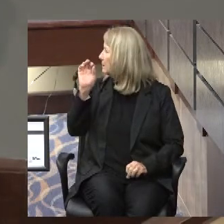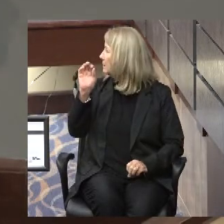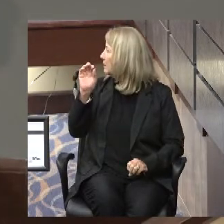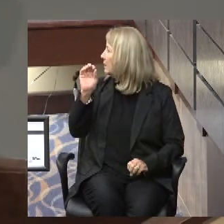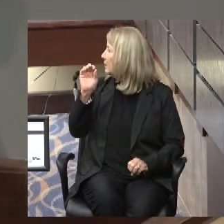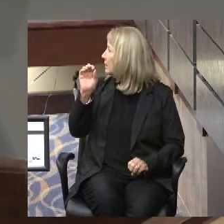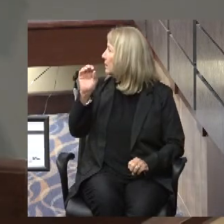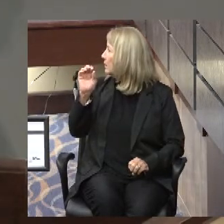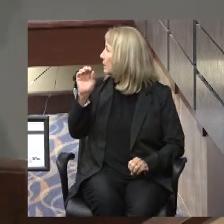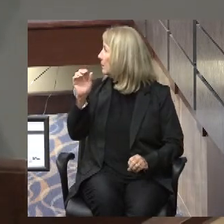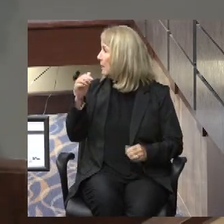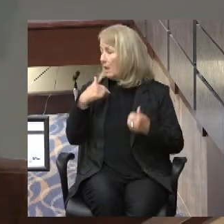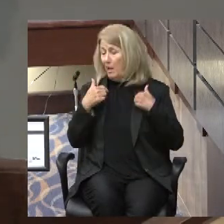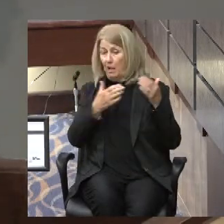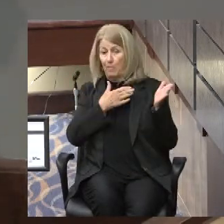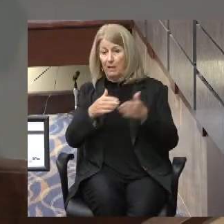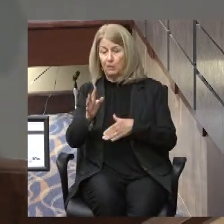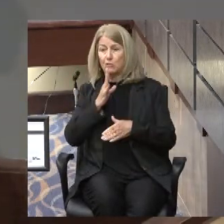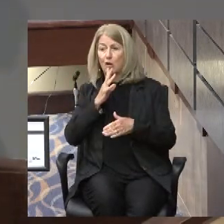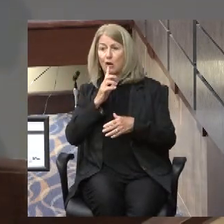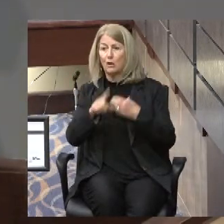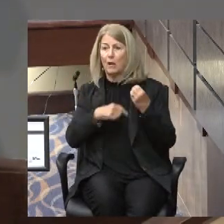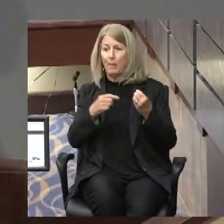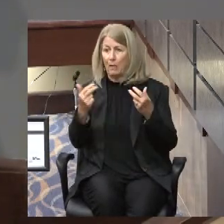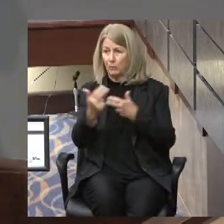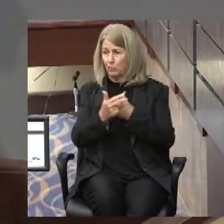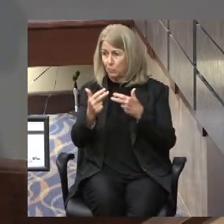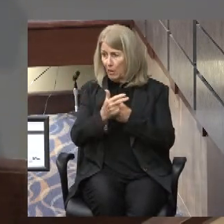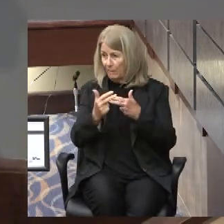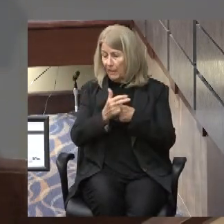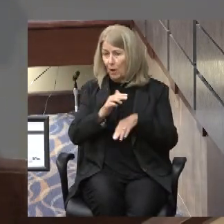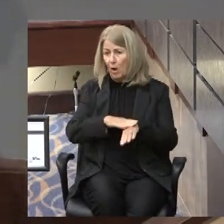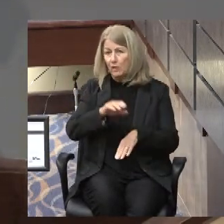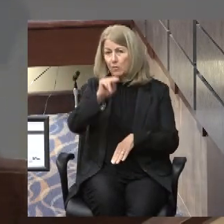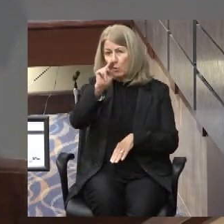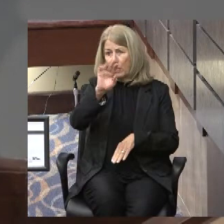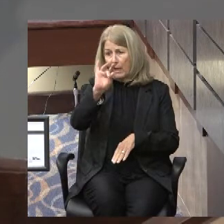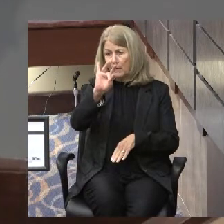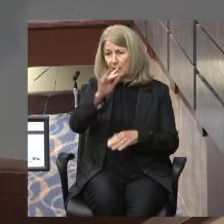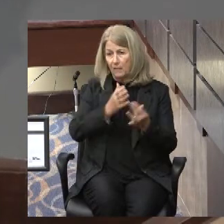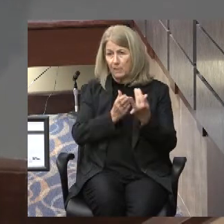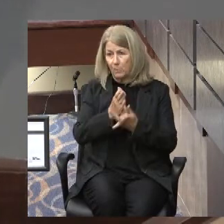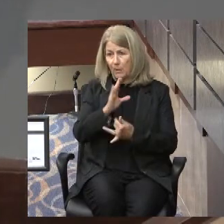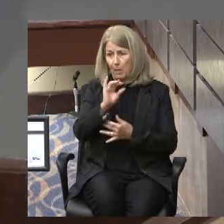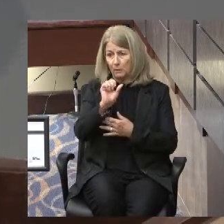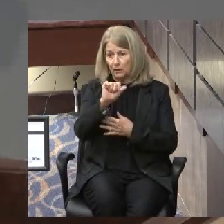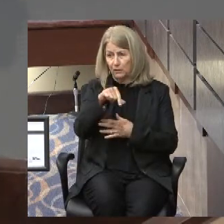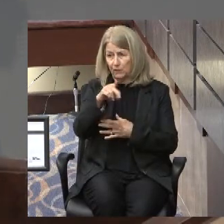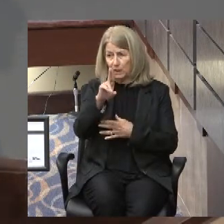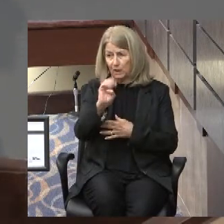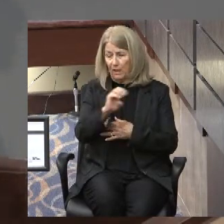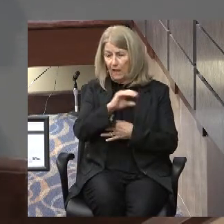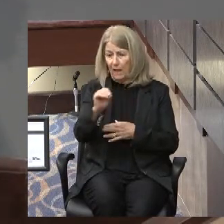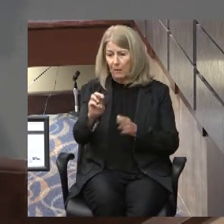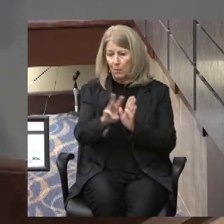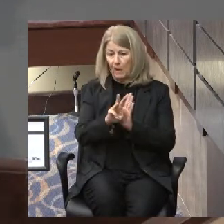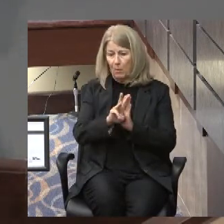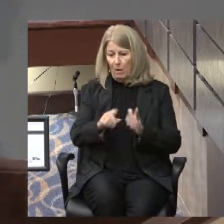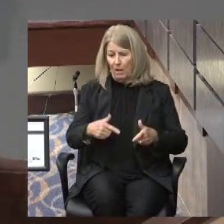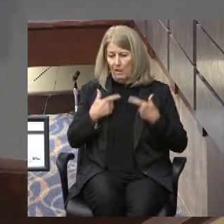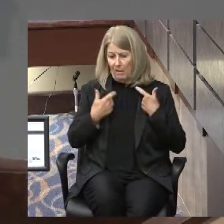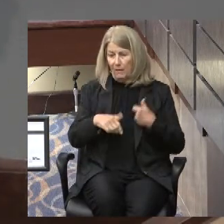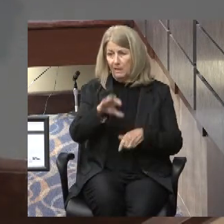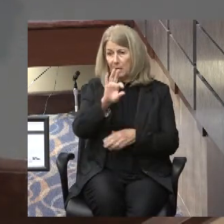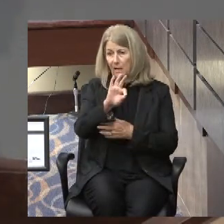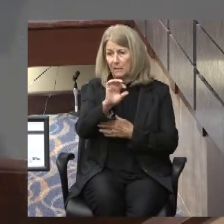I am here to speak on the topic of traffic calming on North 18th Street between Bosque and Waco. I live at 910 North 18th